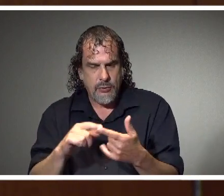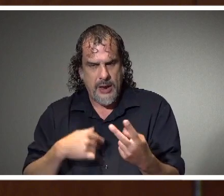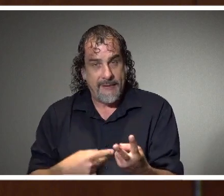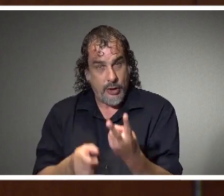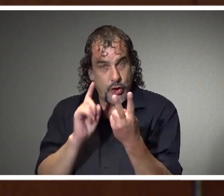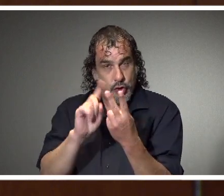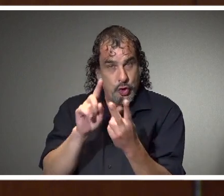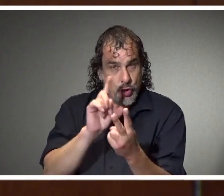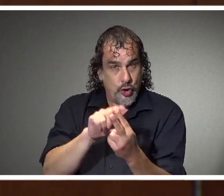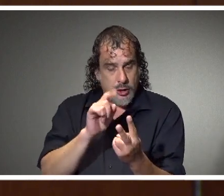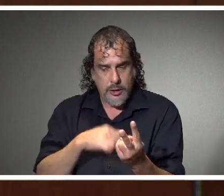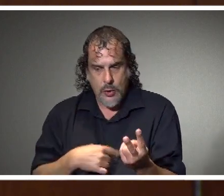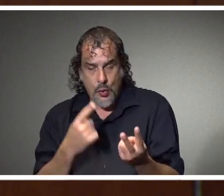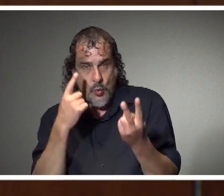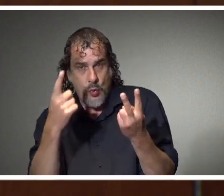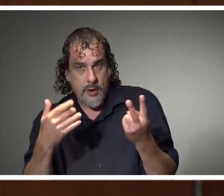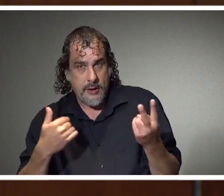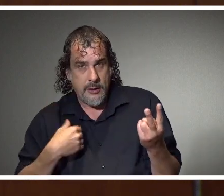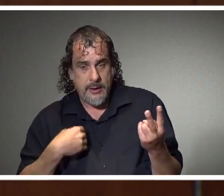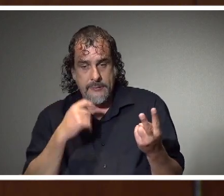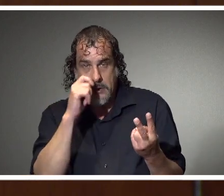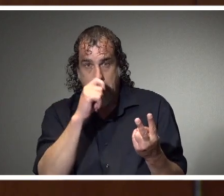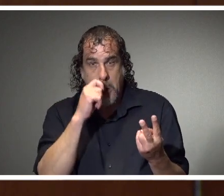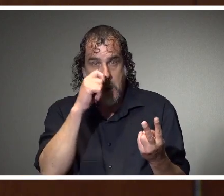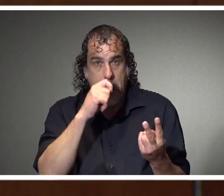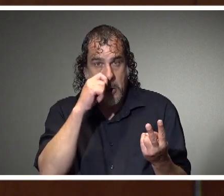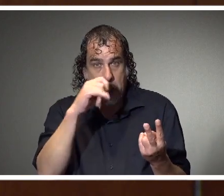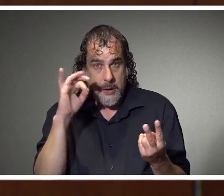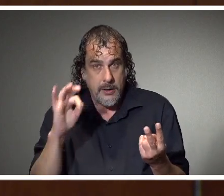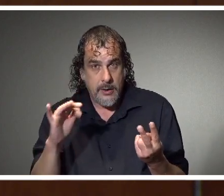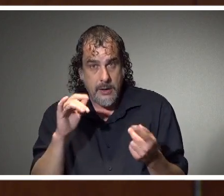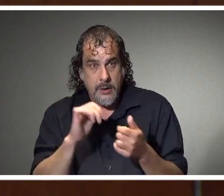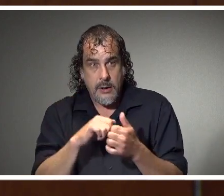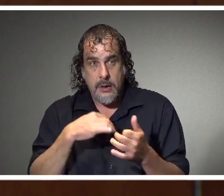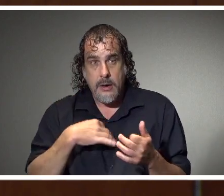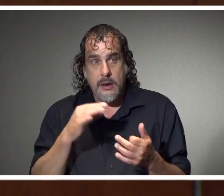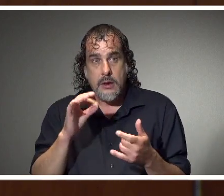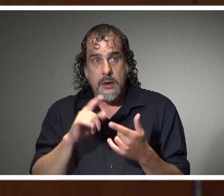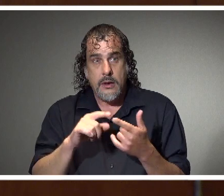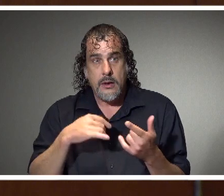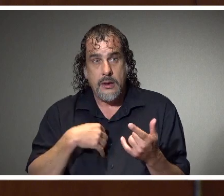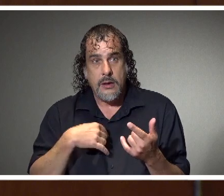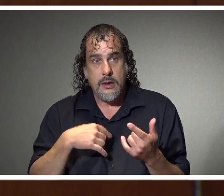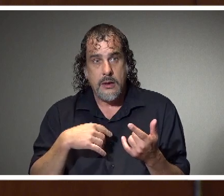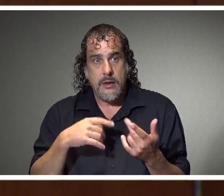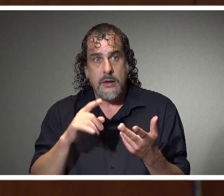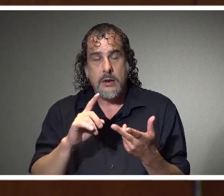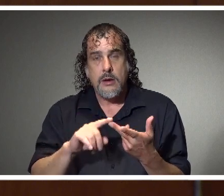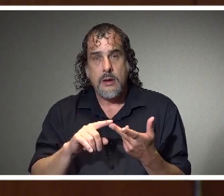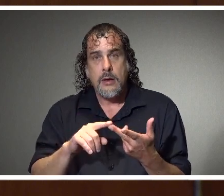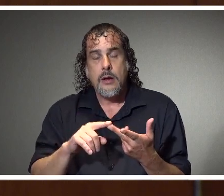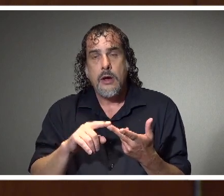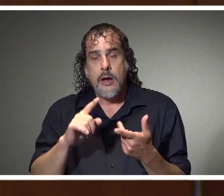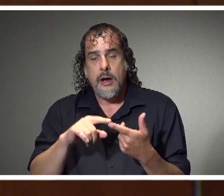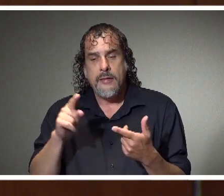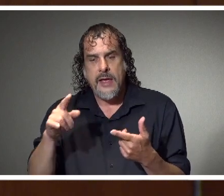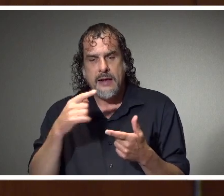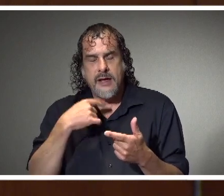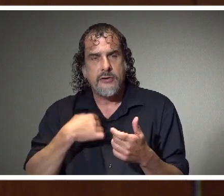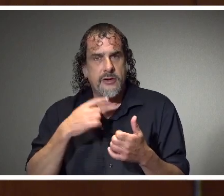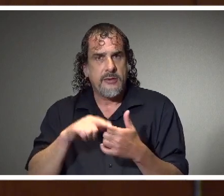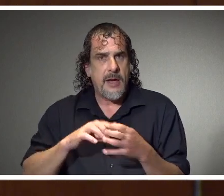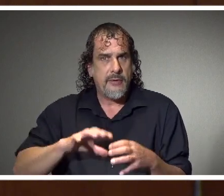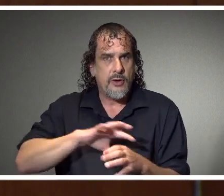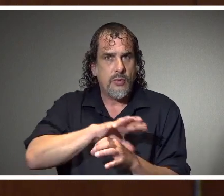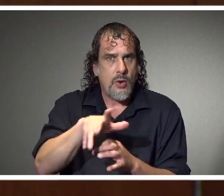available now, one of them is the nose swab, and it detects the genetic material of the coronavirus. And that's most useful for